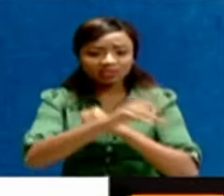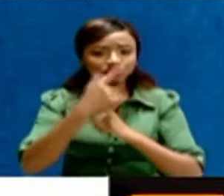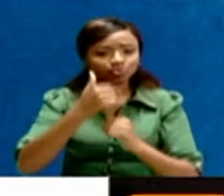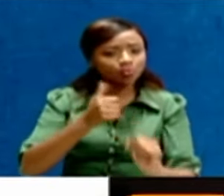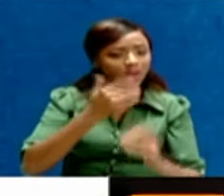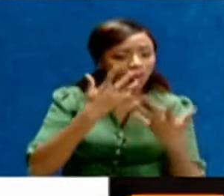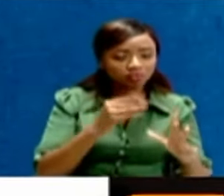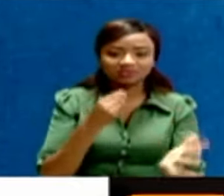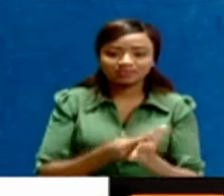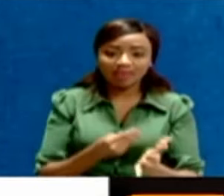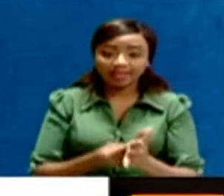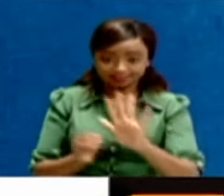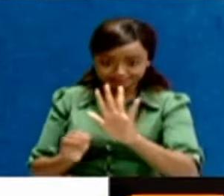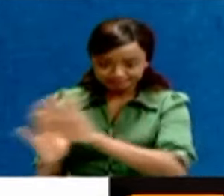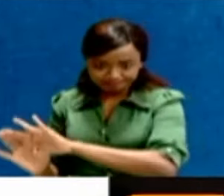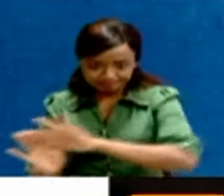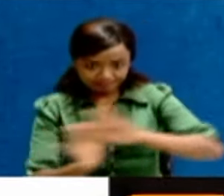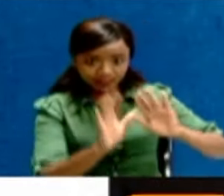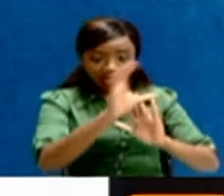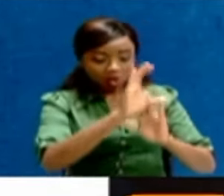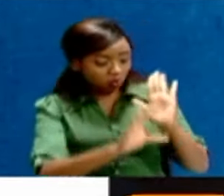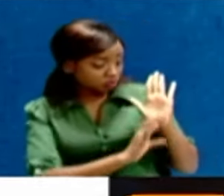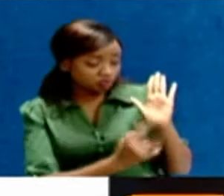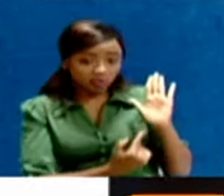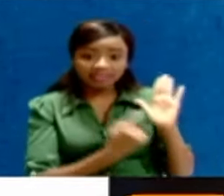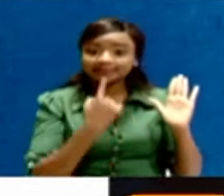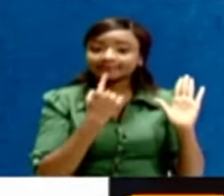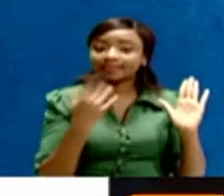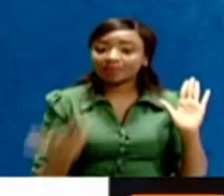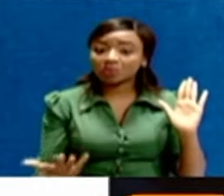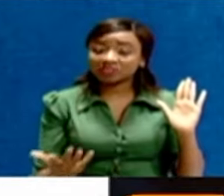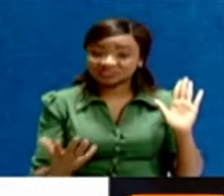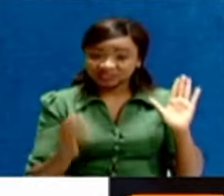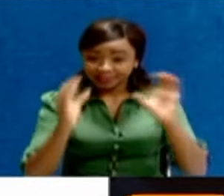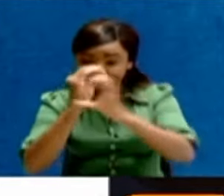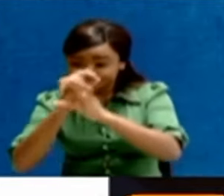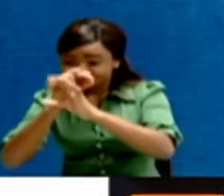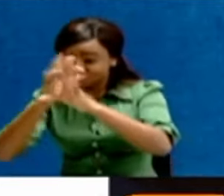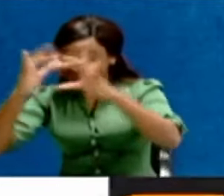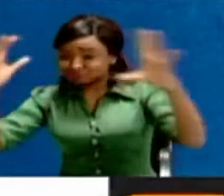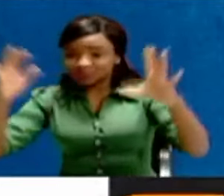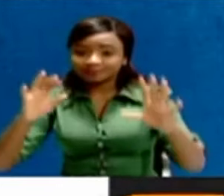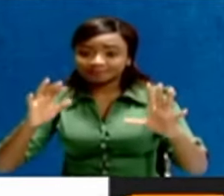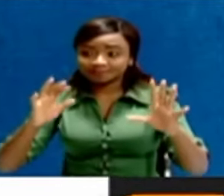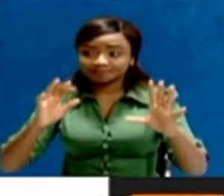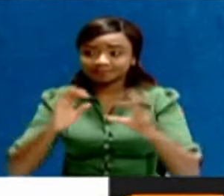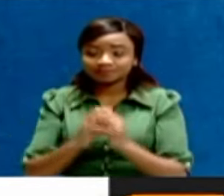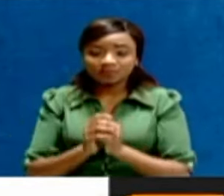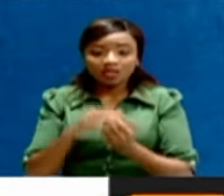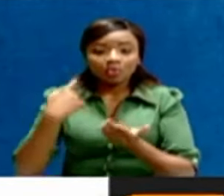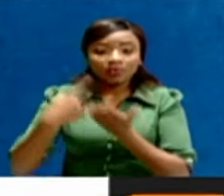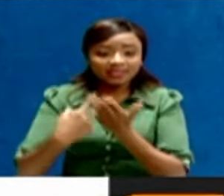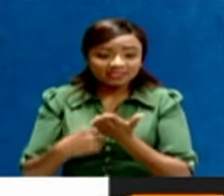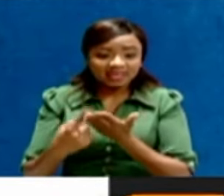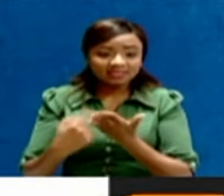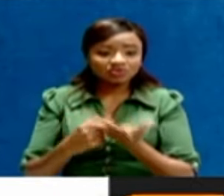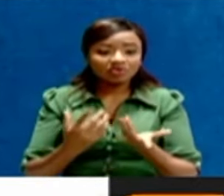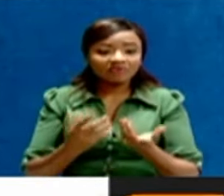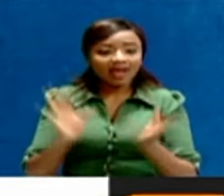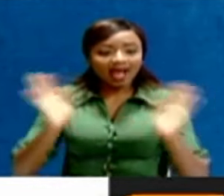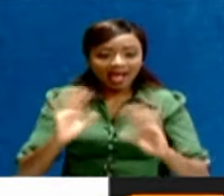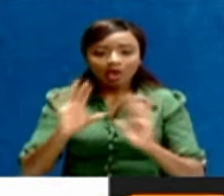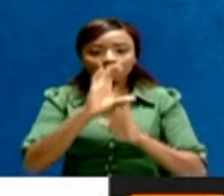us go back to even the Constitution. The Constitution does not envision a situation where we are talking of a formula. It is